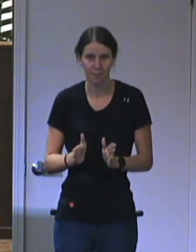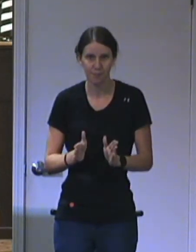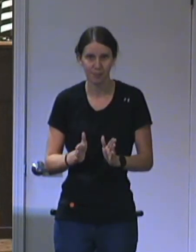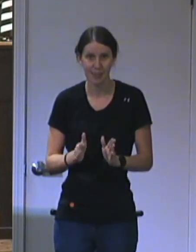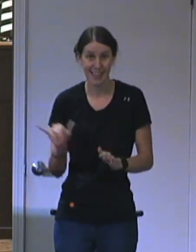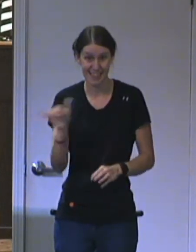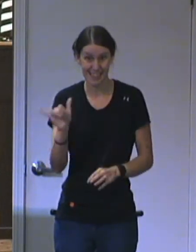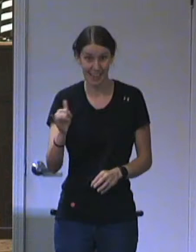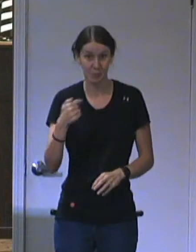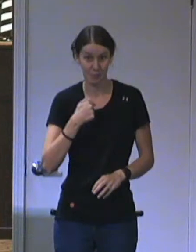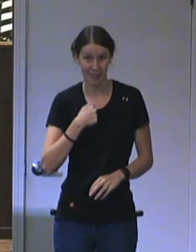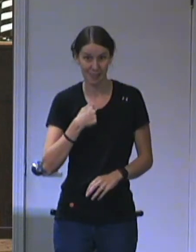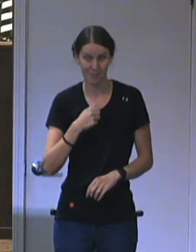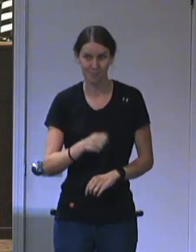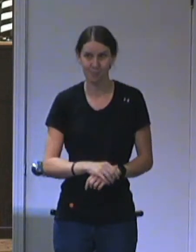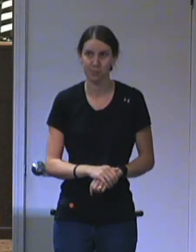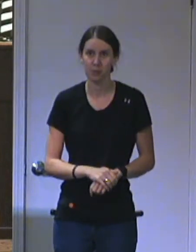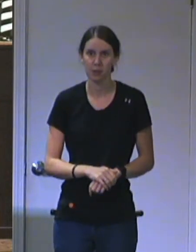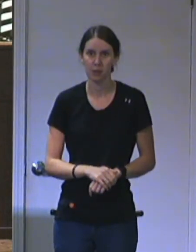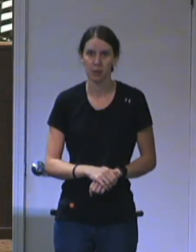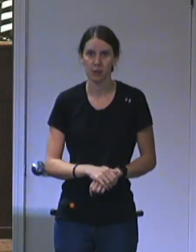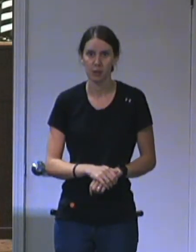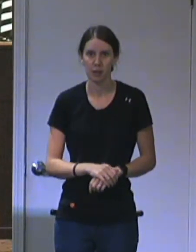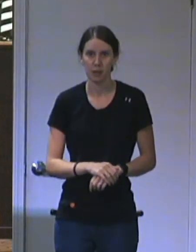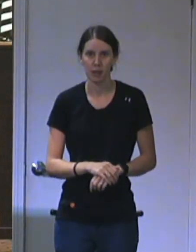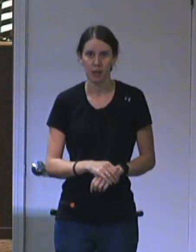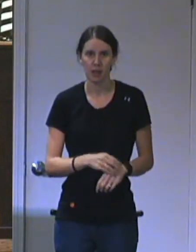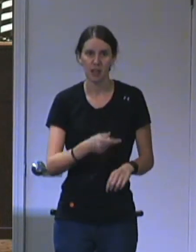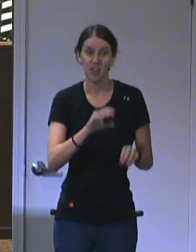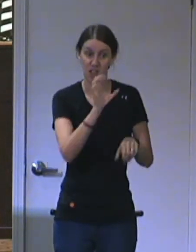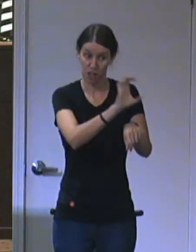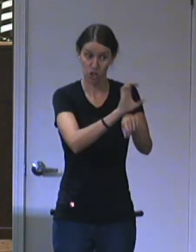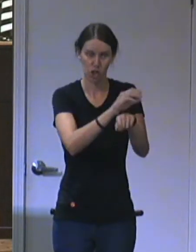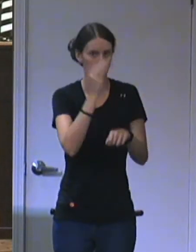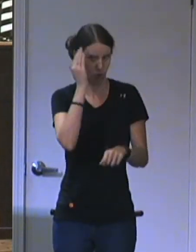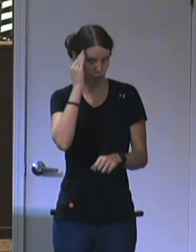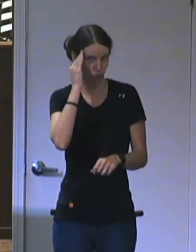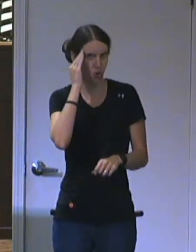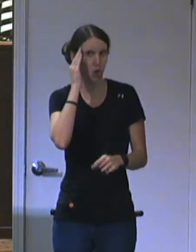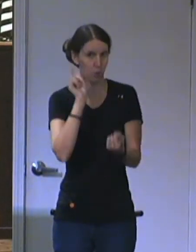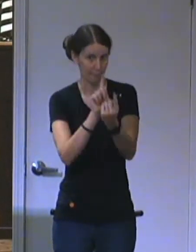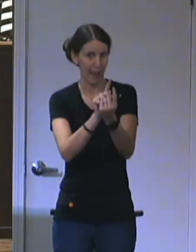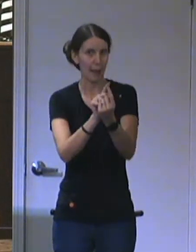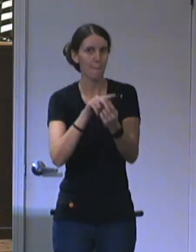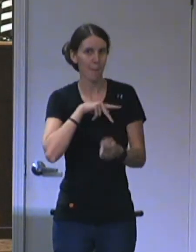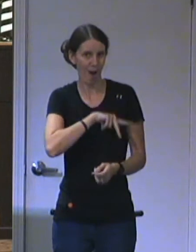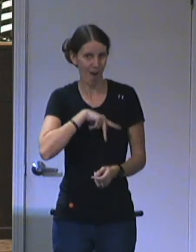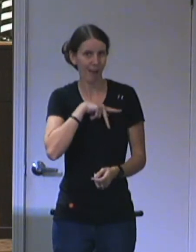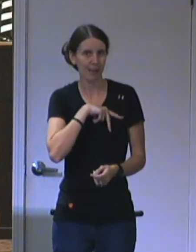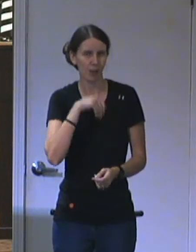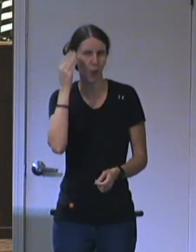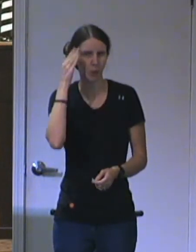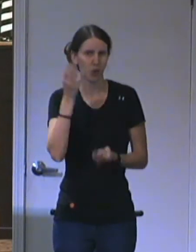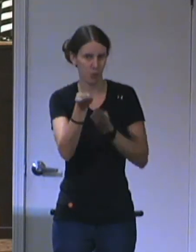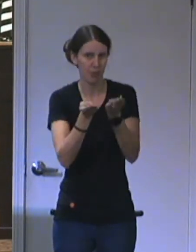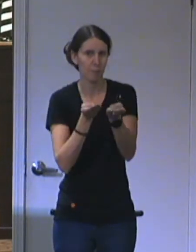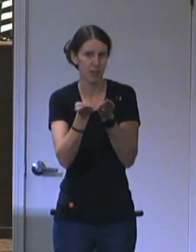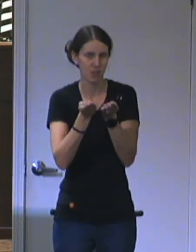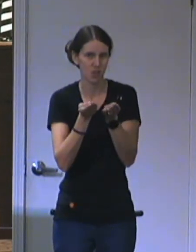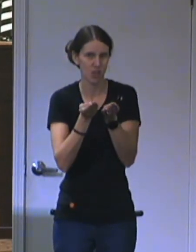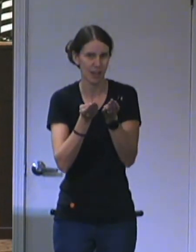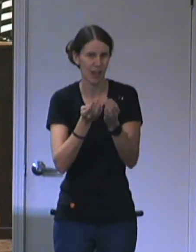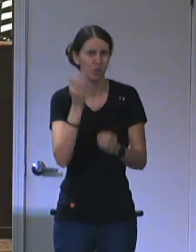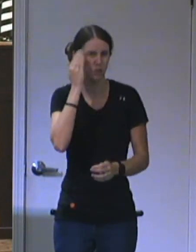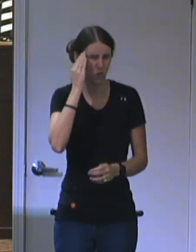every bit as much as I do. And they knew Paul. They knew what he had been doing. And they knew that Paul had given everything